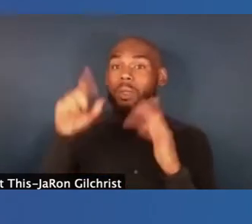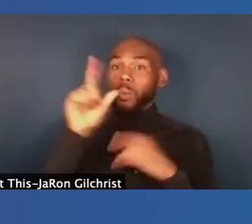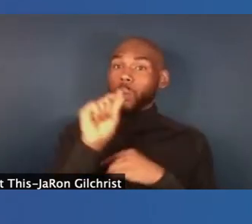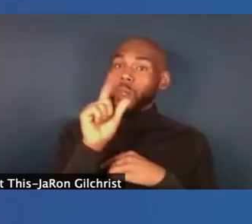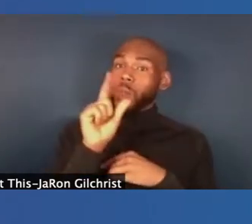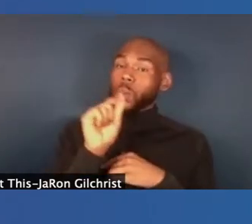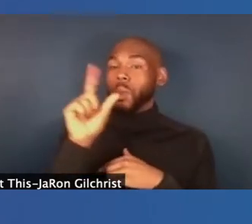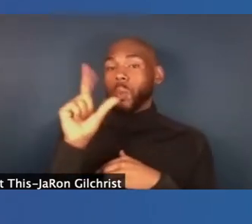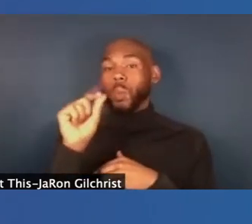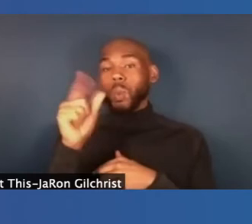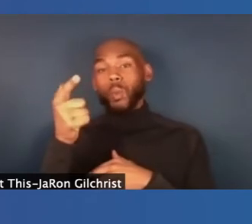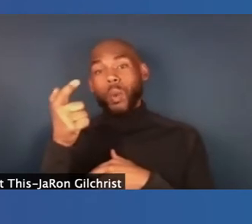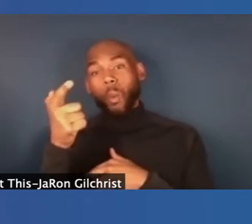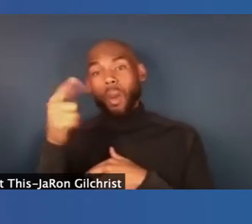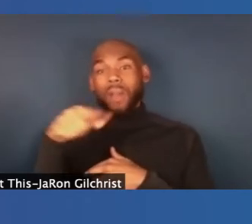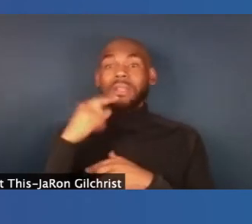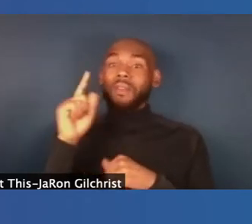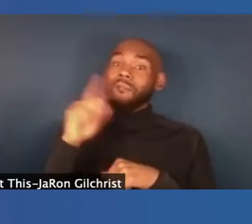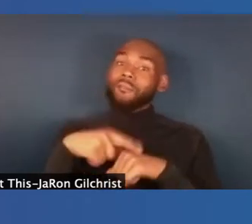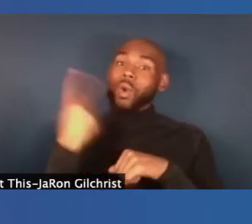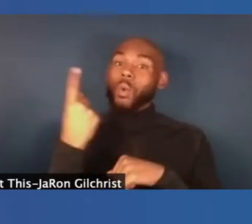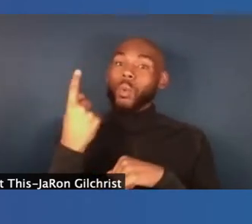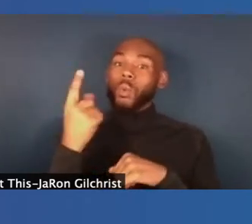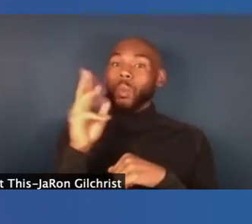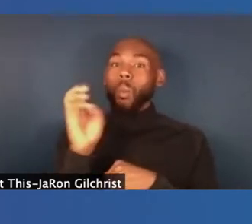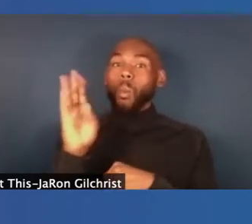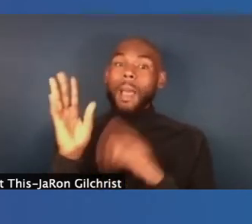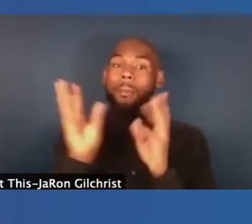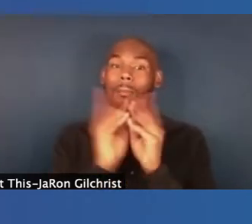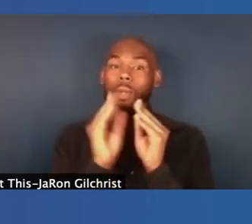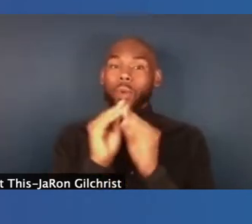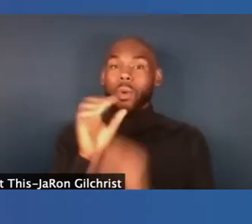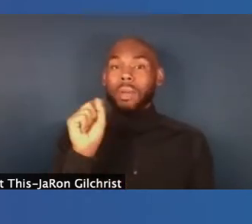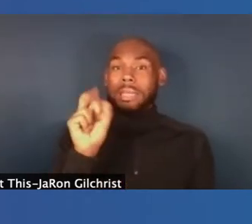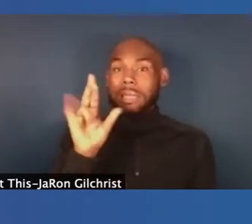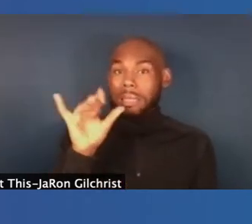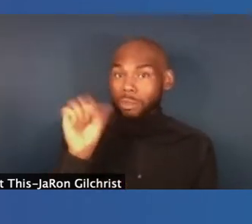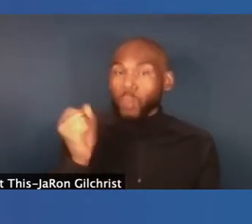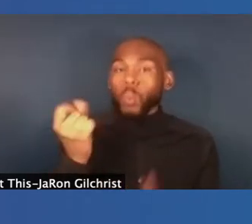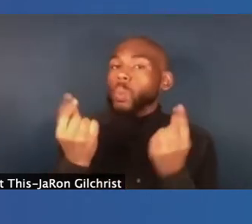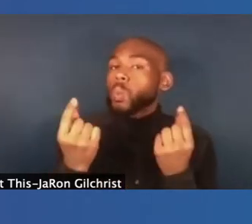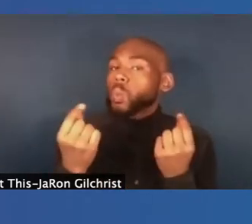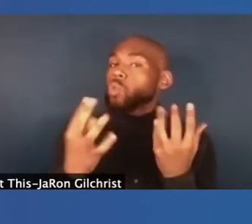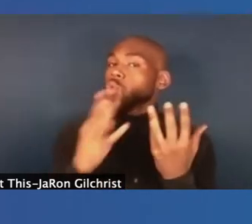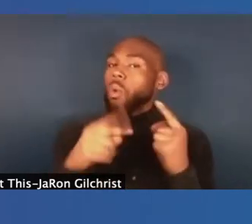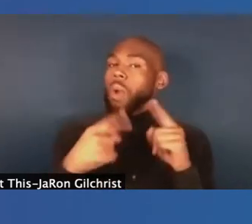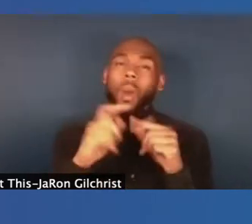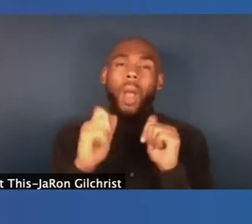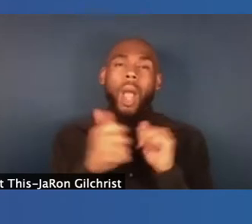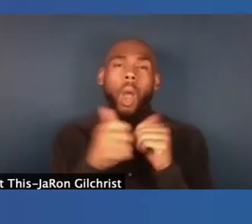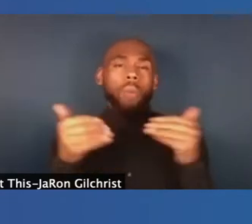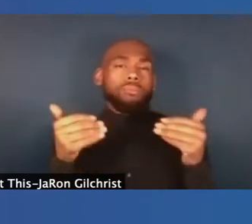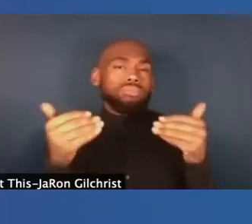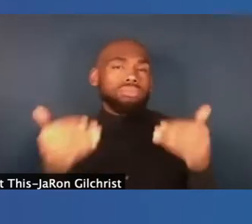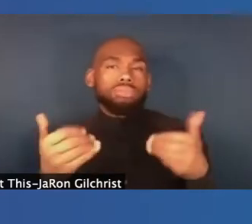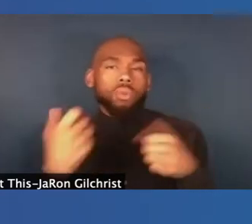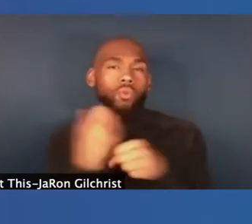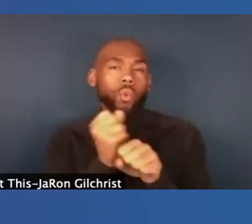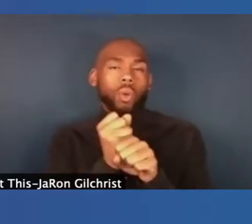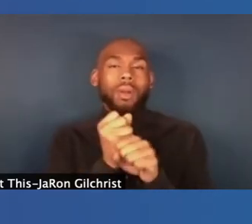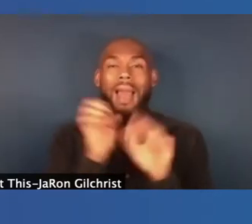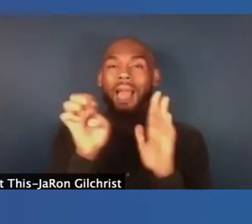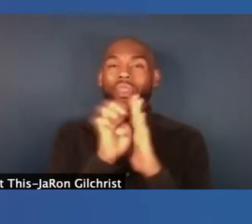2020/2021 series is our first webinar series, which is specifically talking about how we move forward into creating an